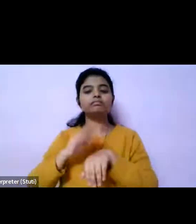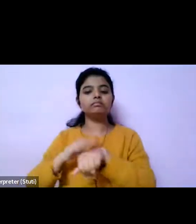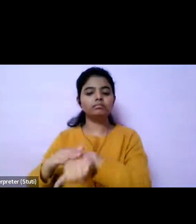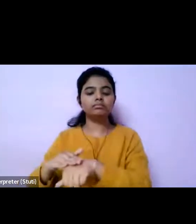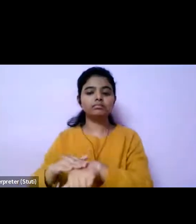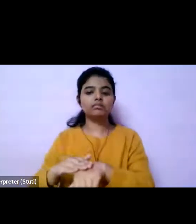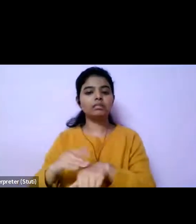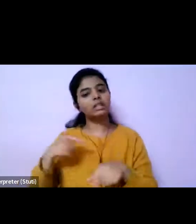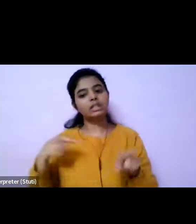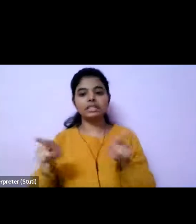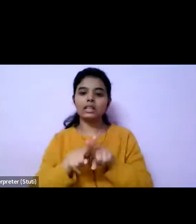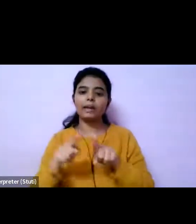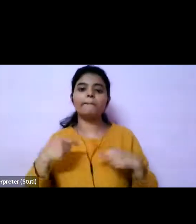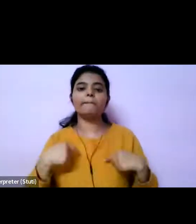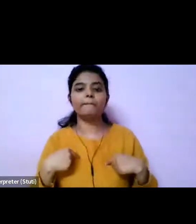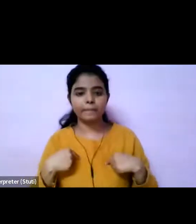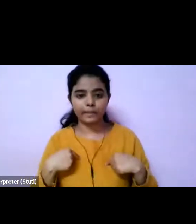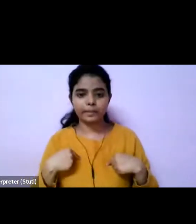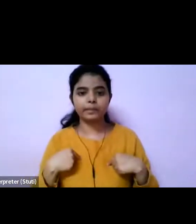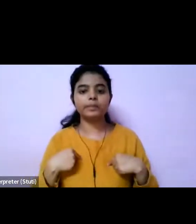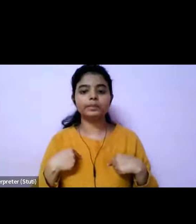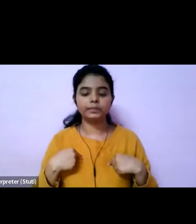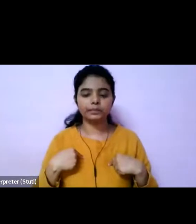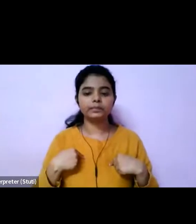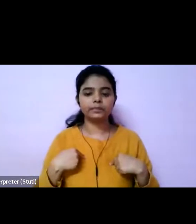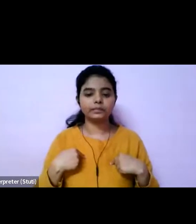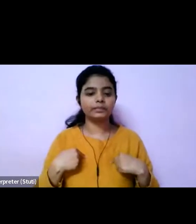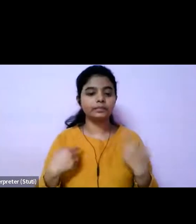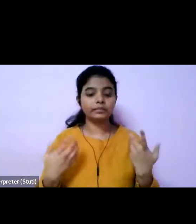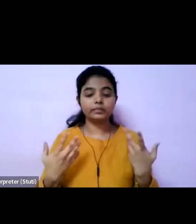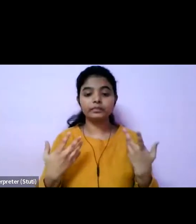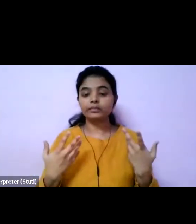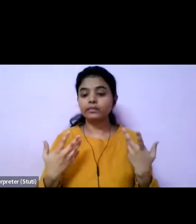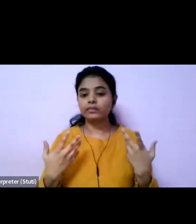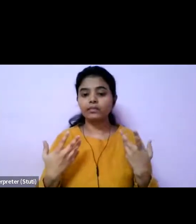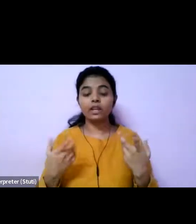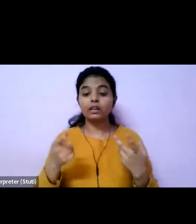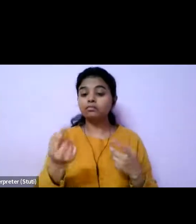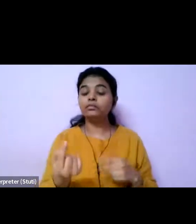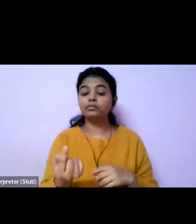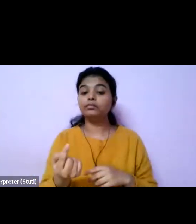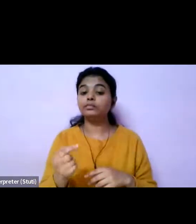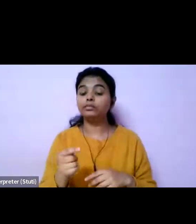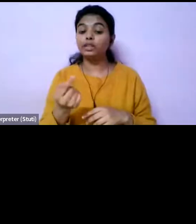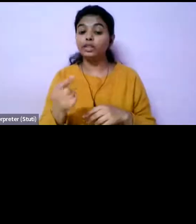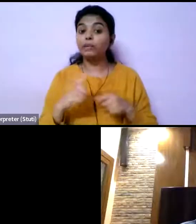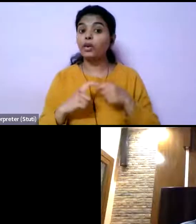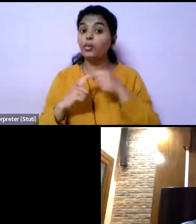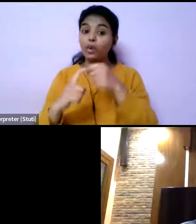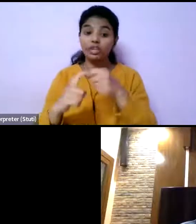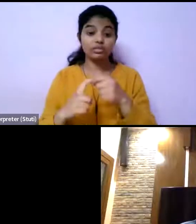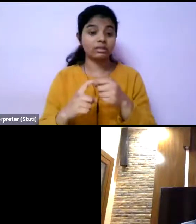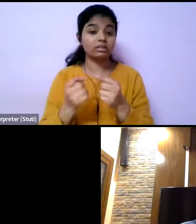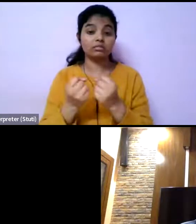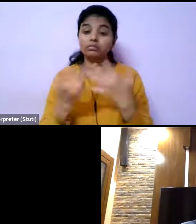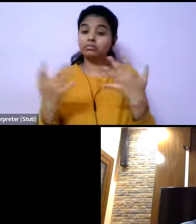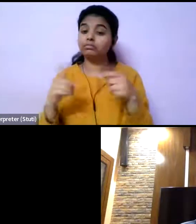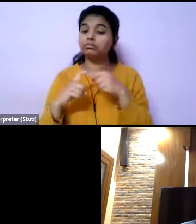am also, okay, is, while you raised very interesting questions